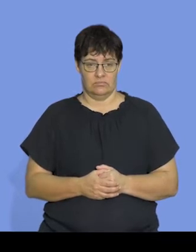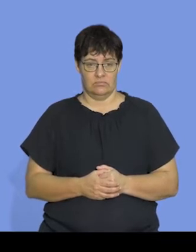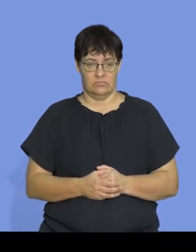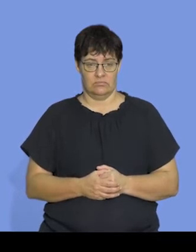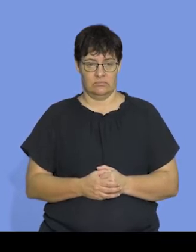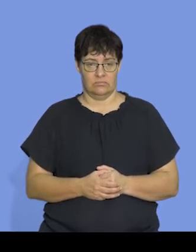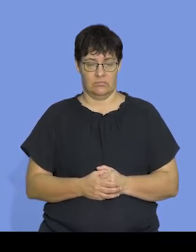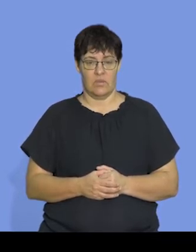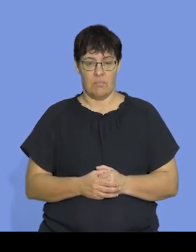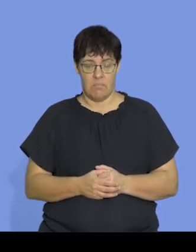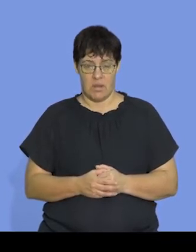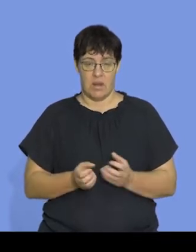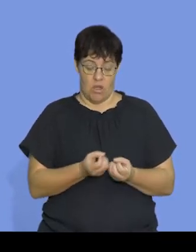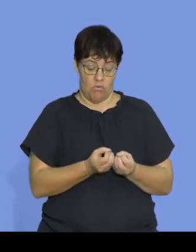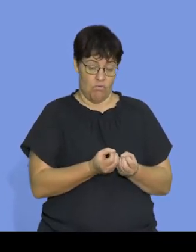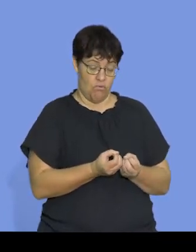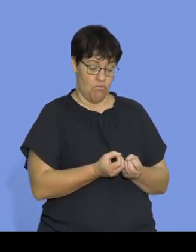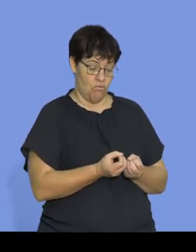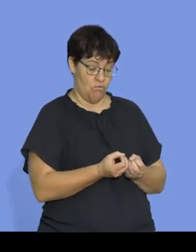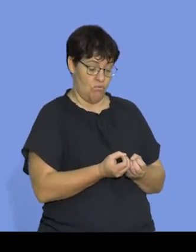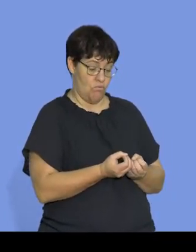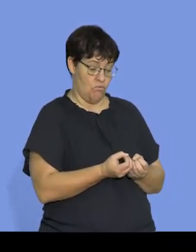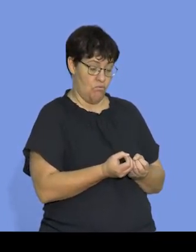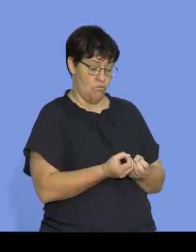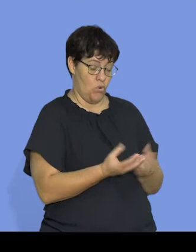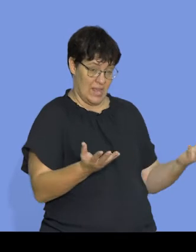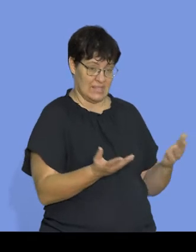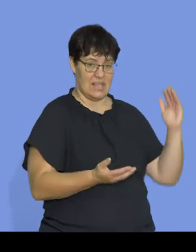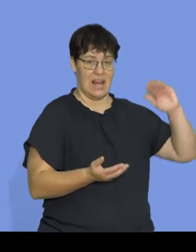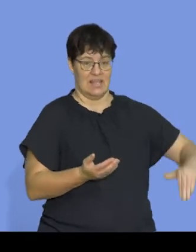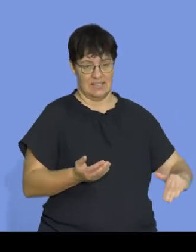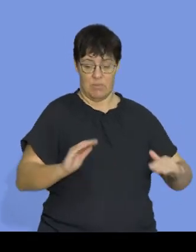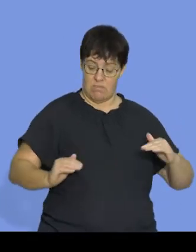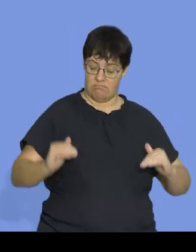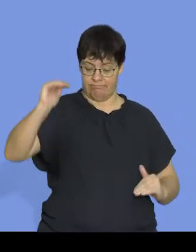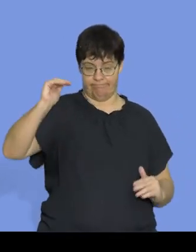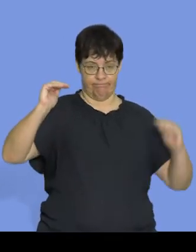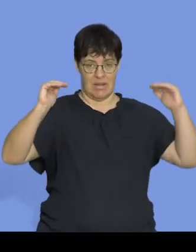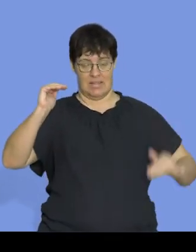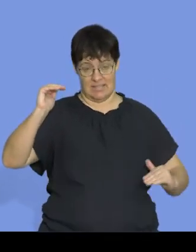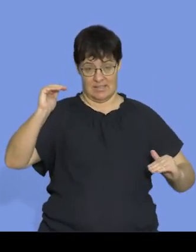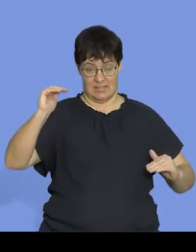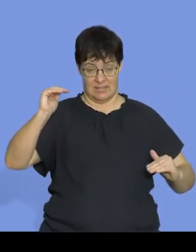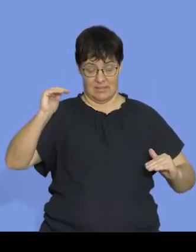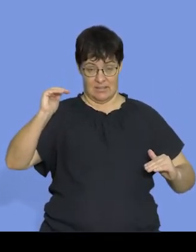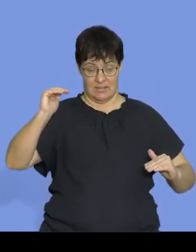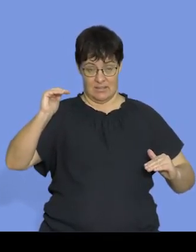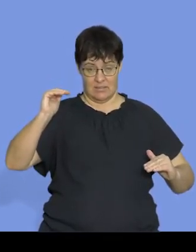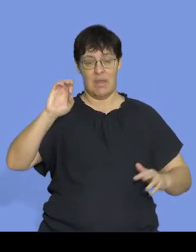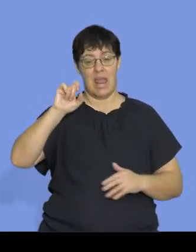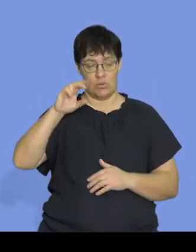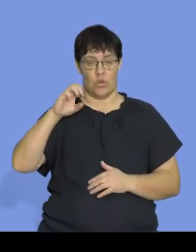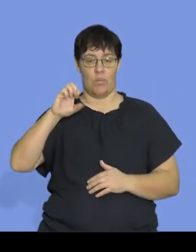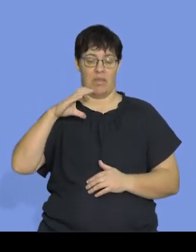than released. Okay. So what we're simply trying to say here is that in an endothermic reaction,